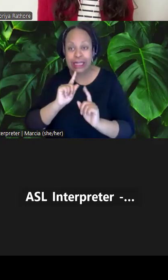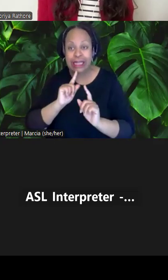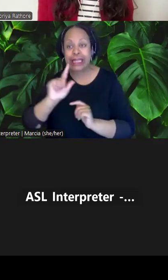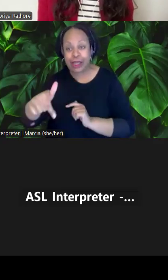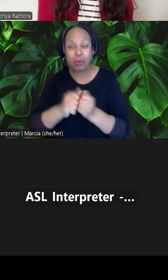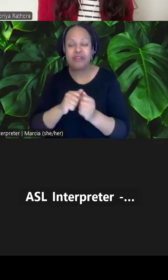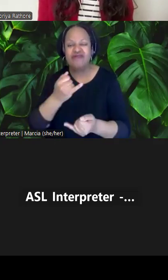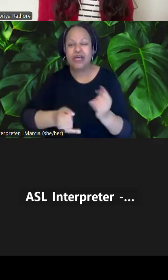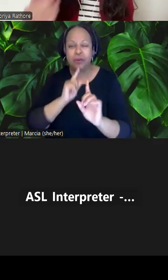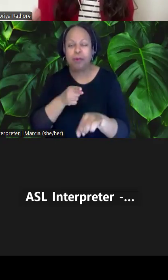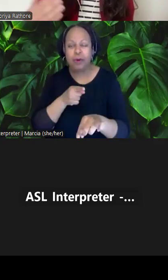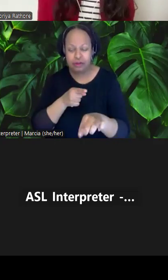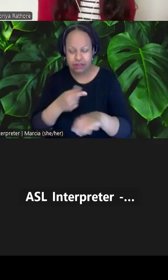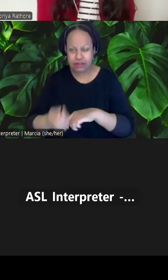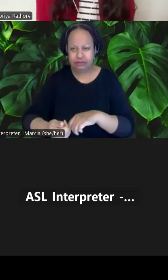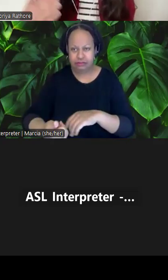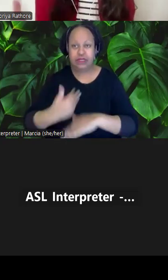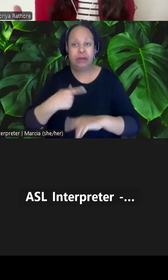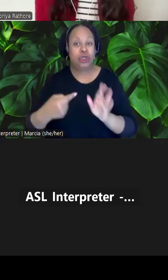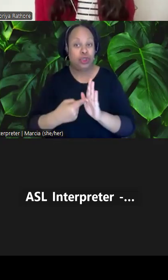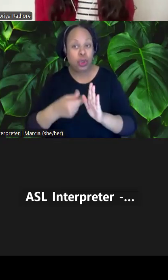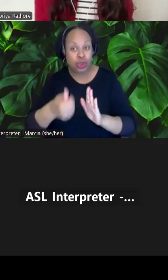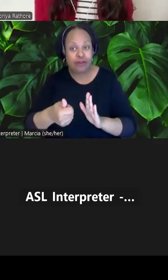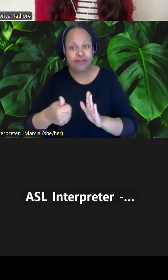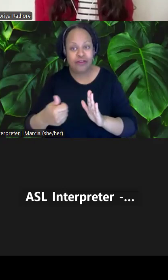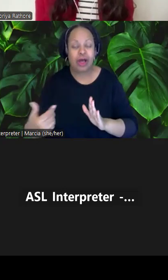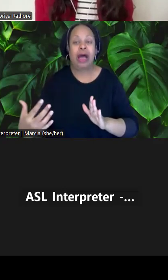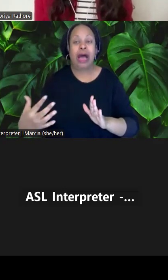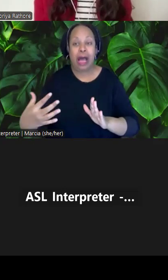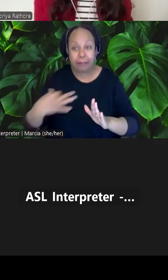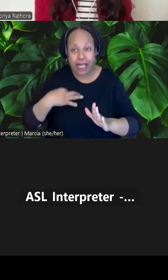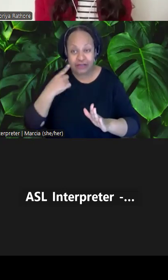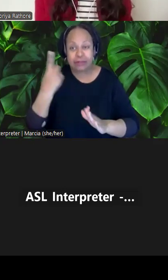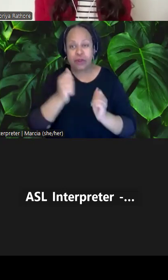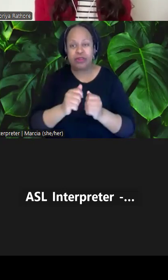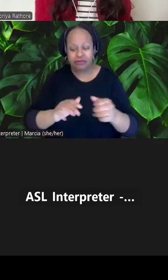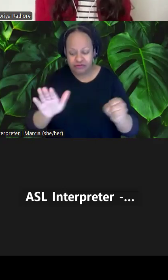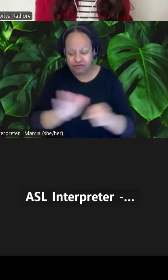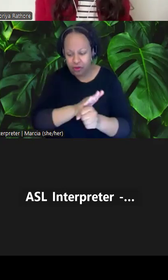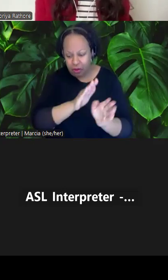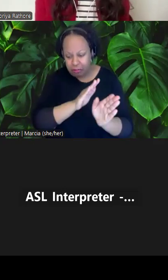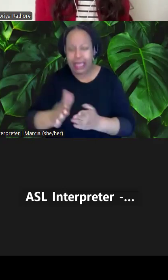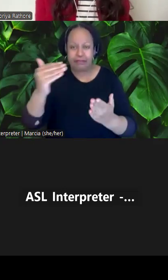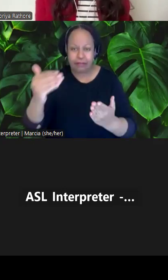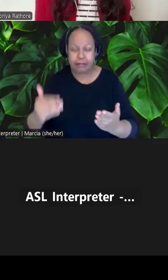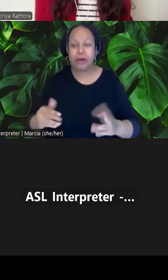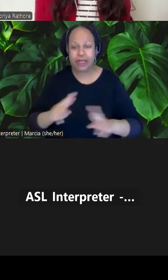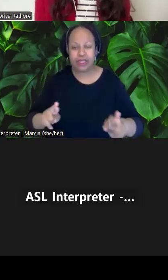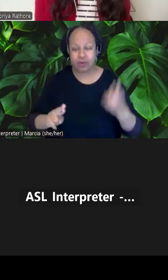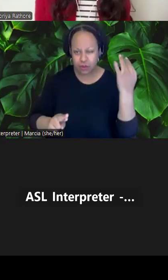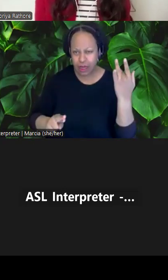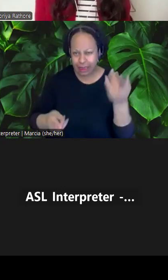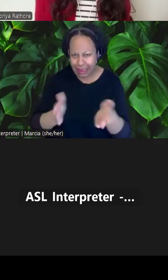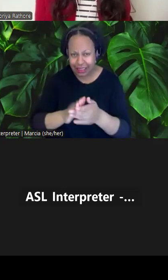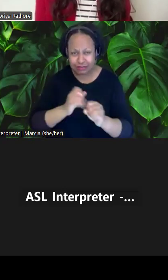But you need to show that you're applying for something that's already planned out. So that's why we ask for that information. You'll